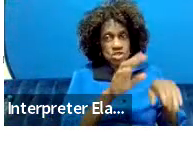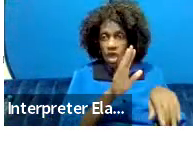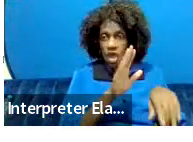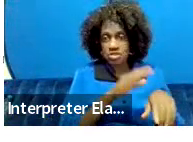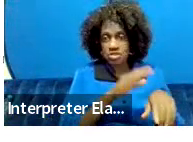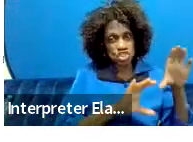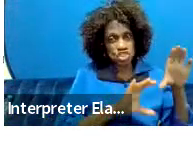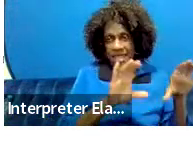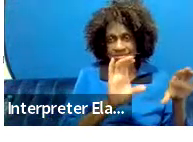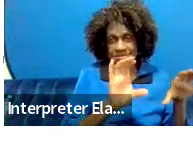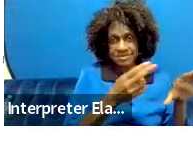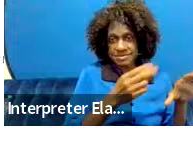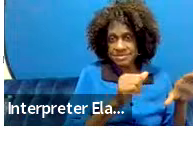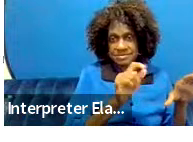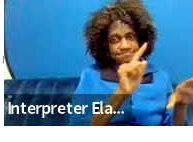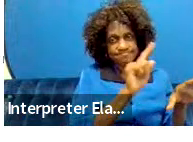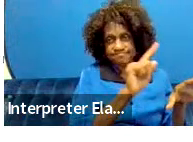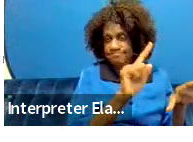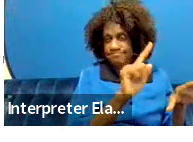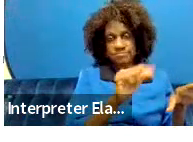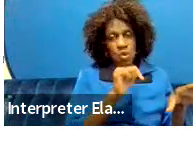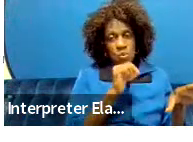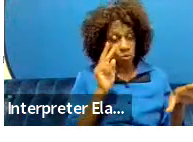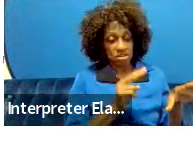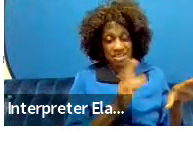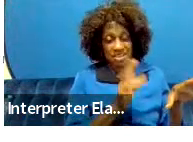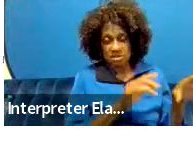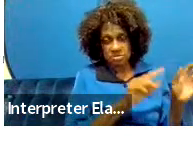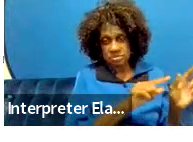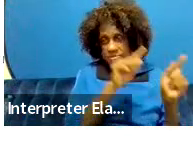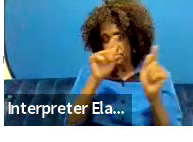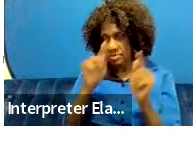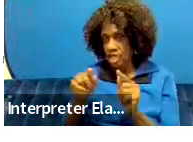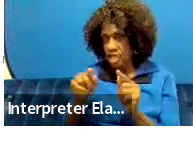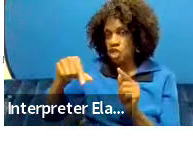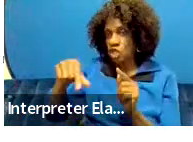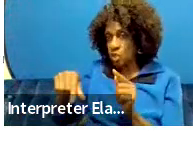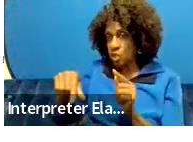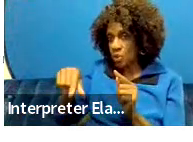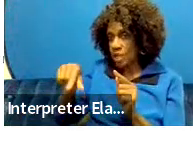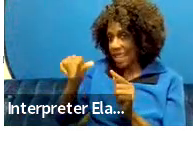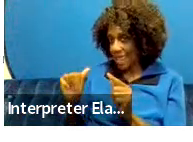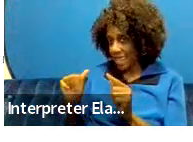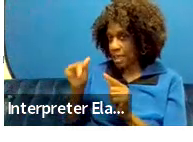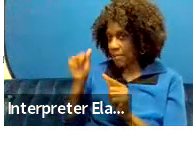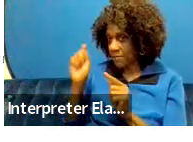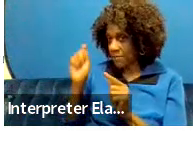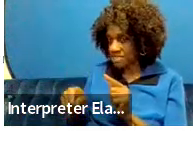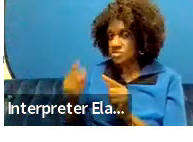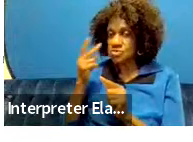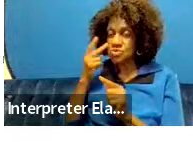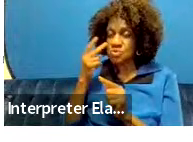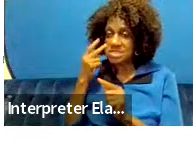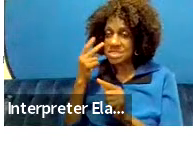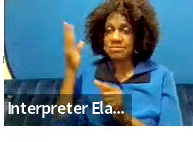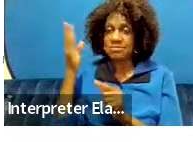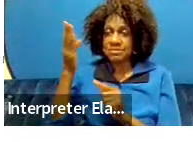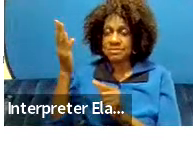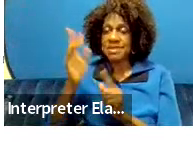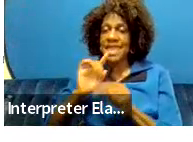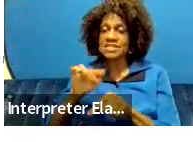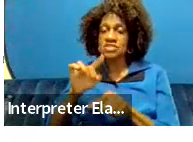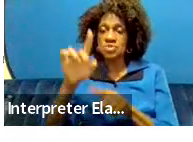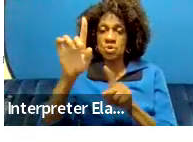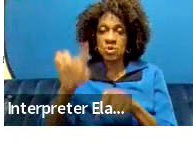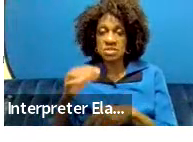No questions in the chat area will be reviewed by the presenters. You must have your questions in the Q&A area to be seen by your presenters. If